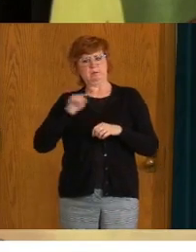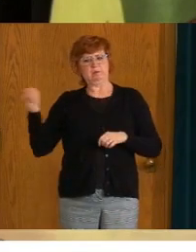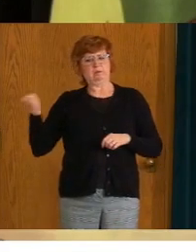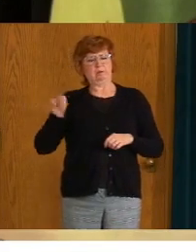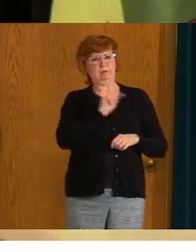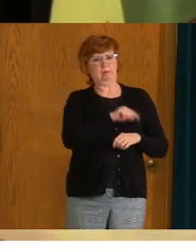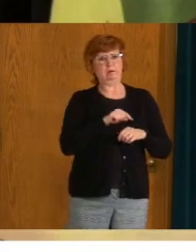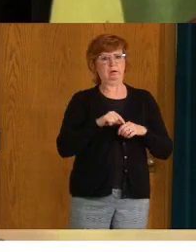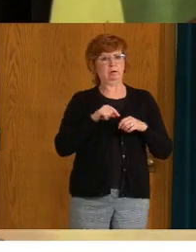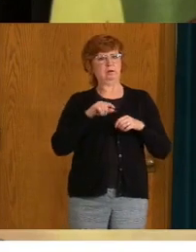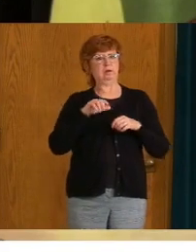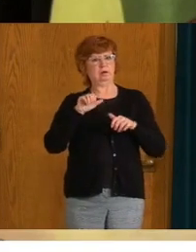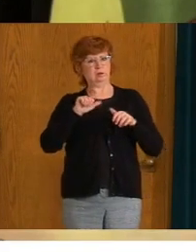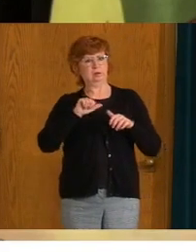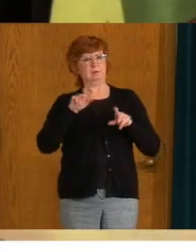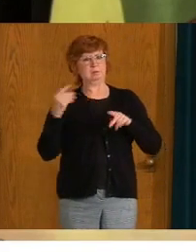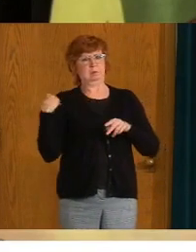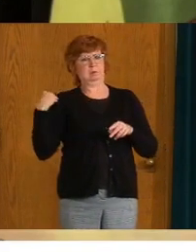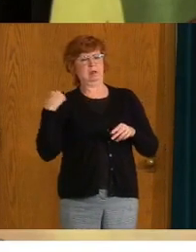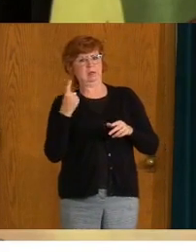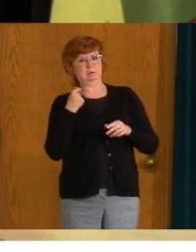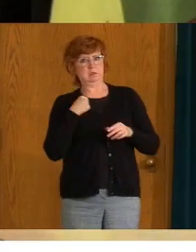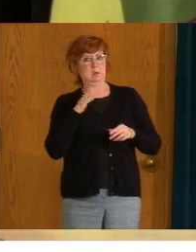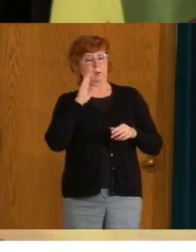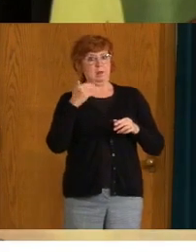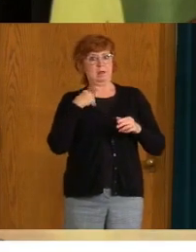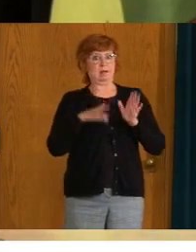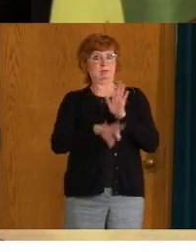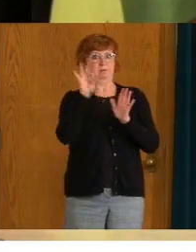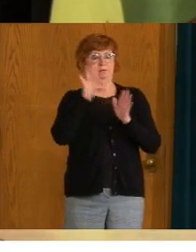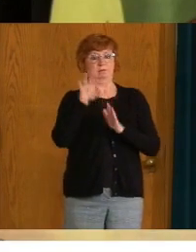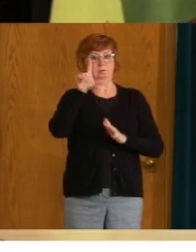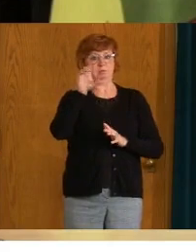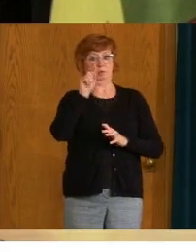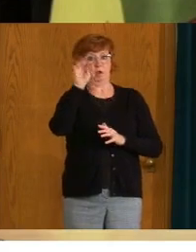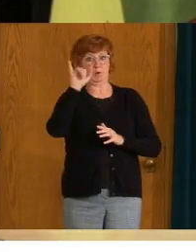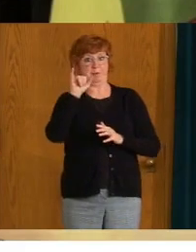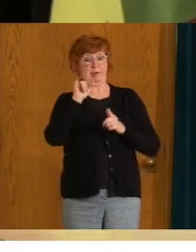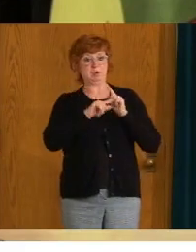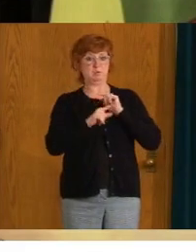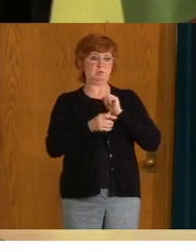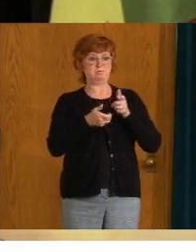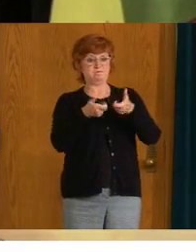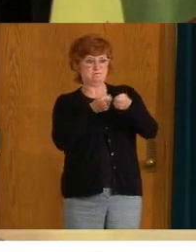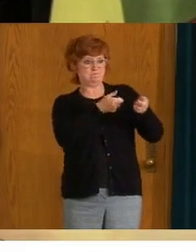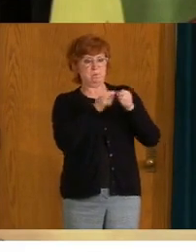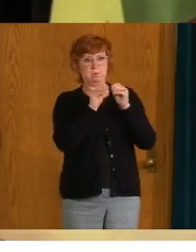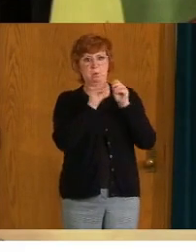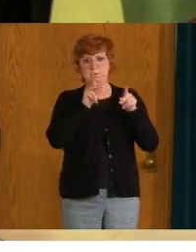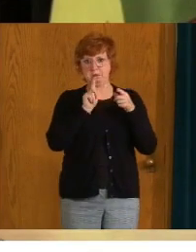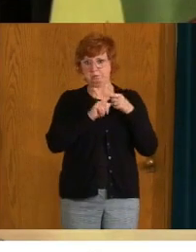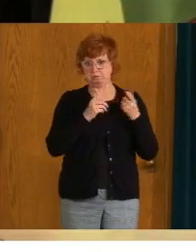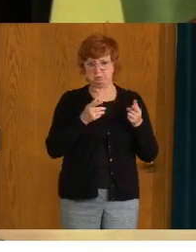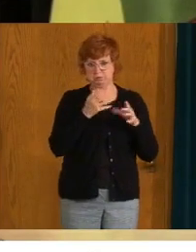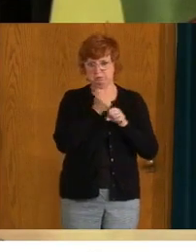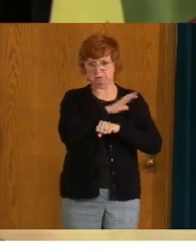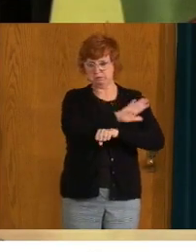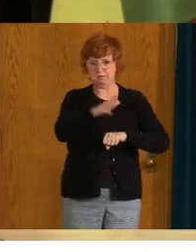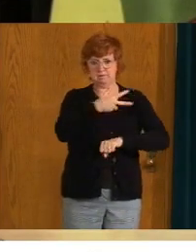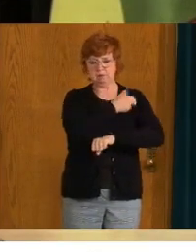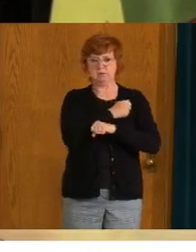entice more people to get vaccinated? And the fact is this. In this part of the world, you're already winning by just